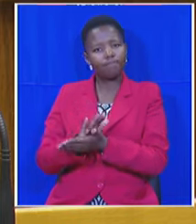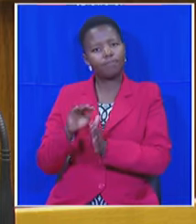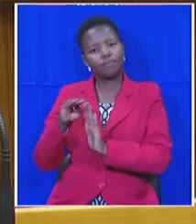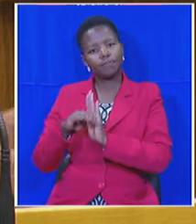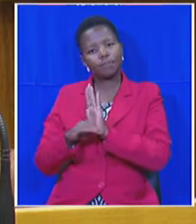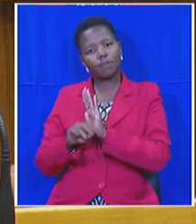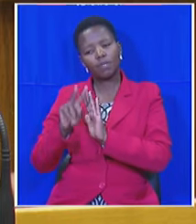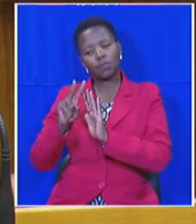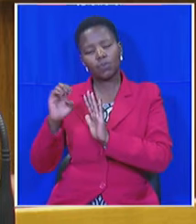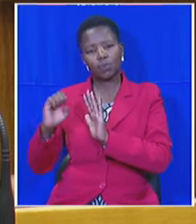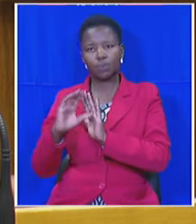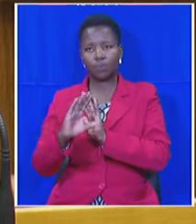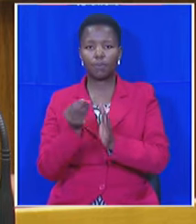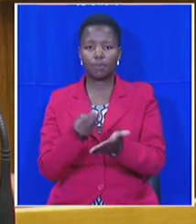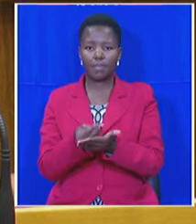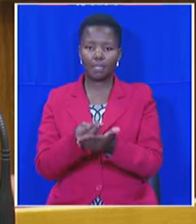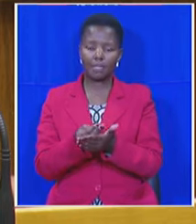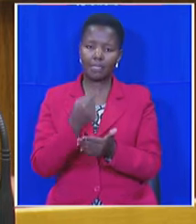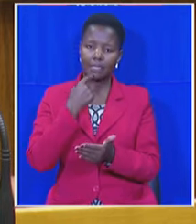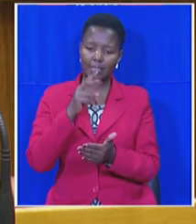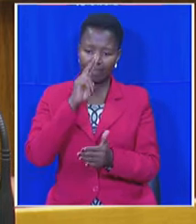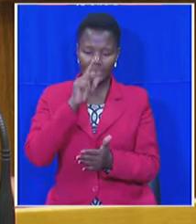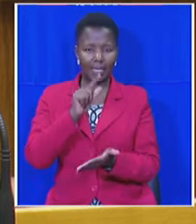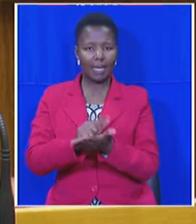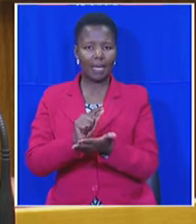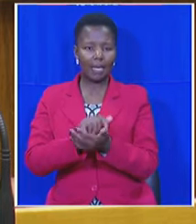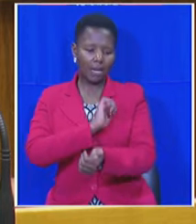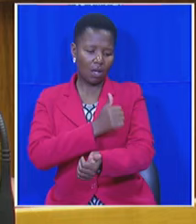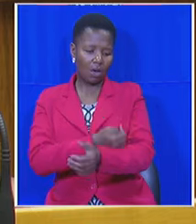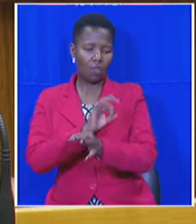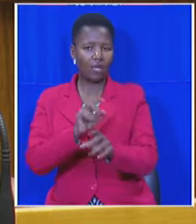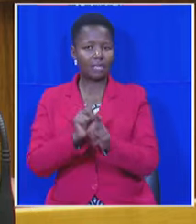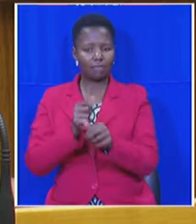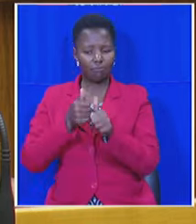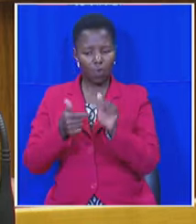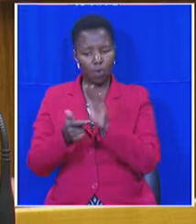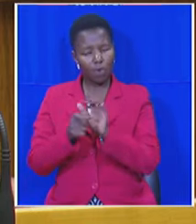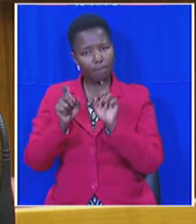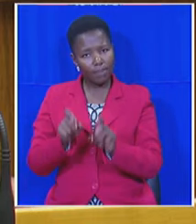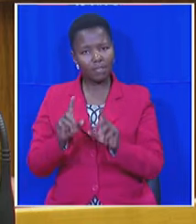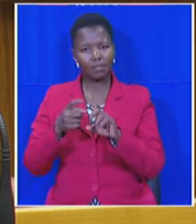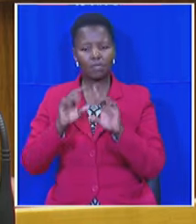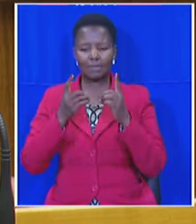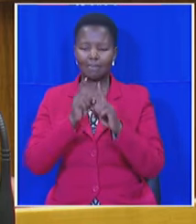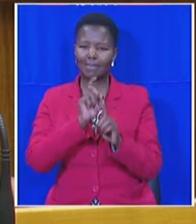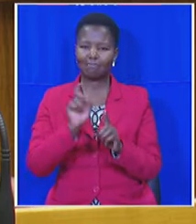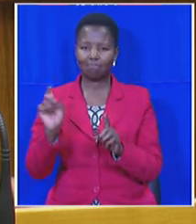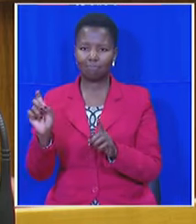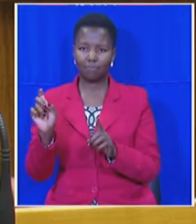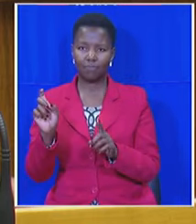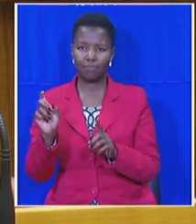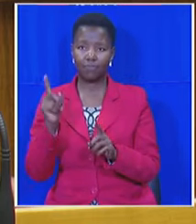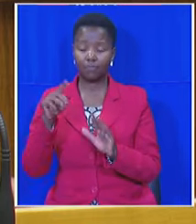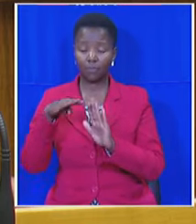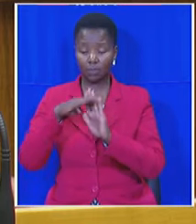which deals with the legal authorizations and compliance enforcement aspects of the department's mandate. This program needs to be